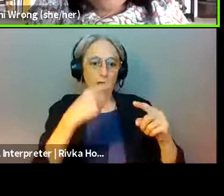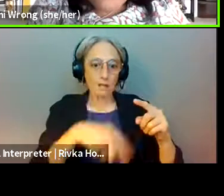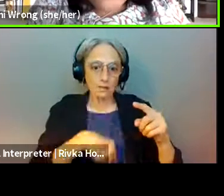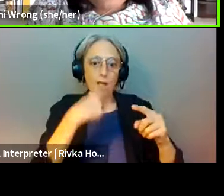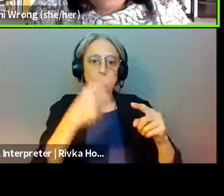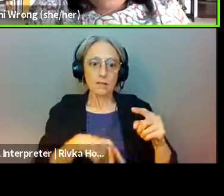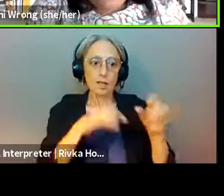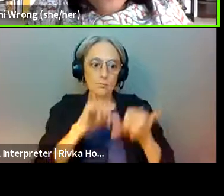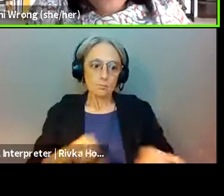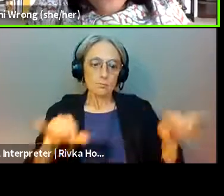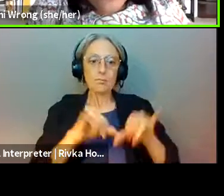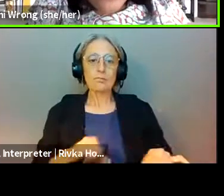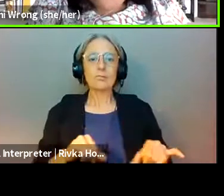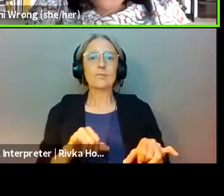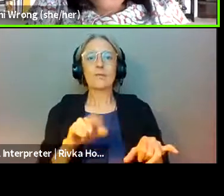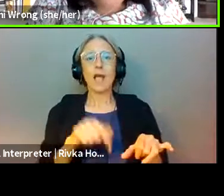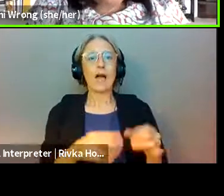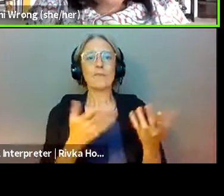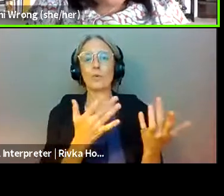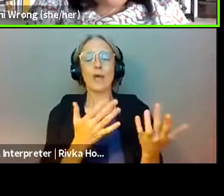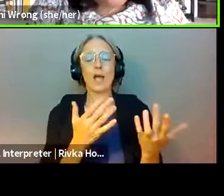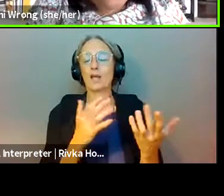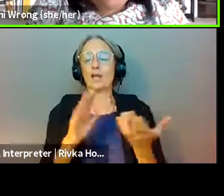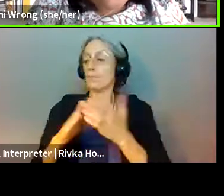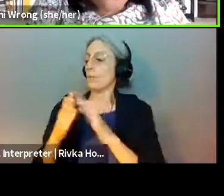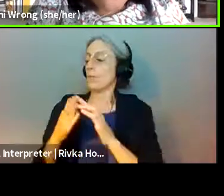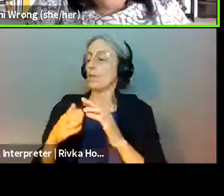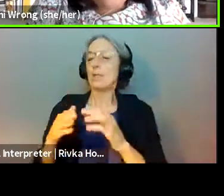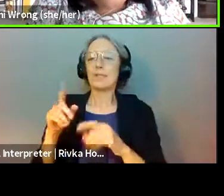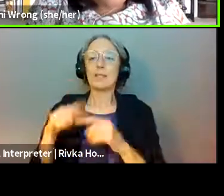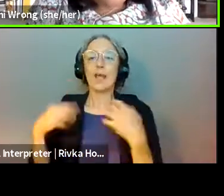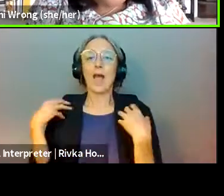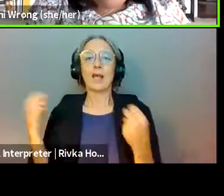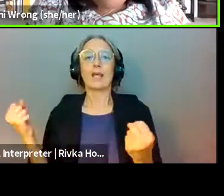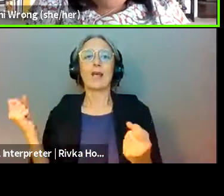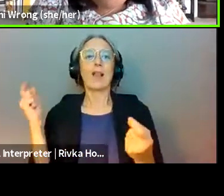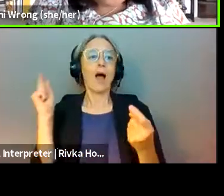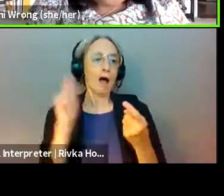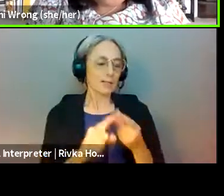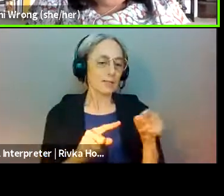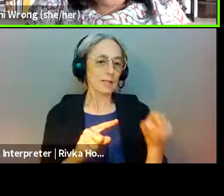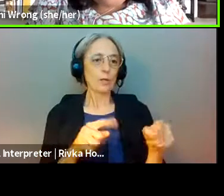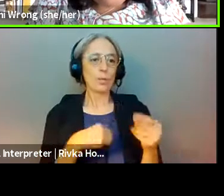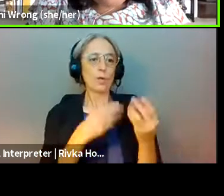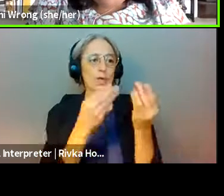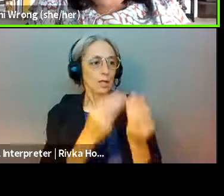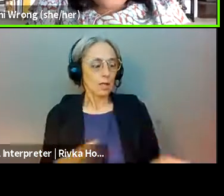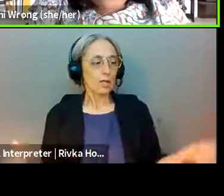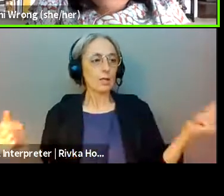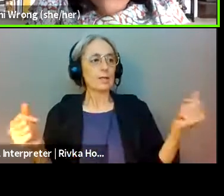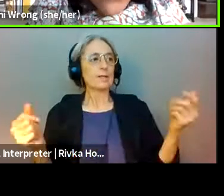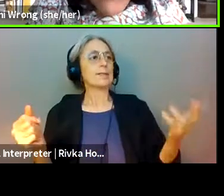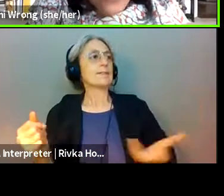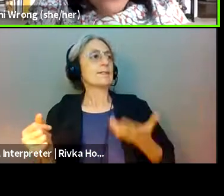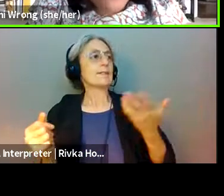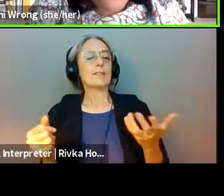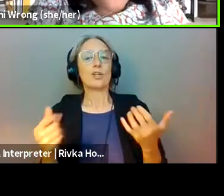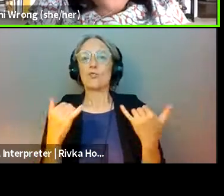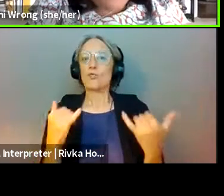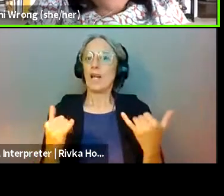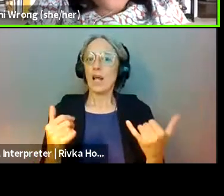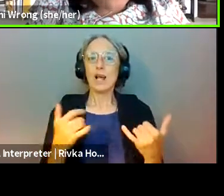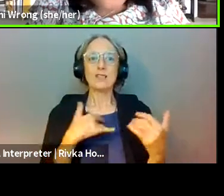heal until we get out of this. We're just under siege right